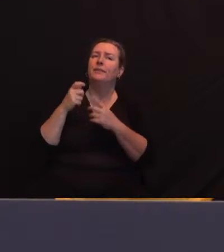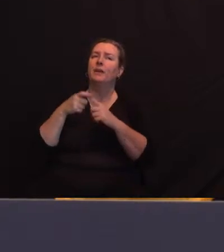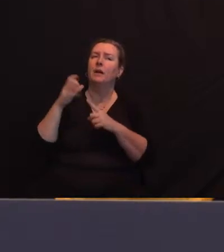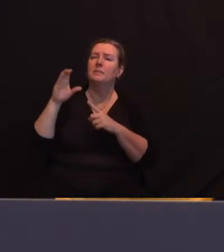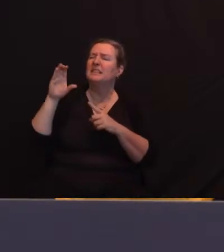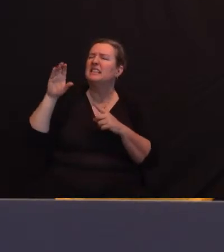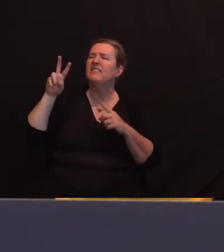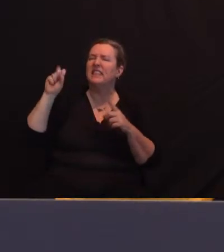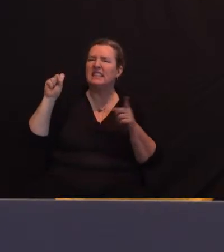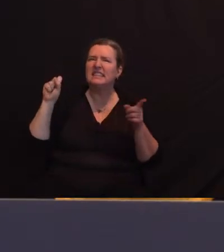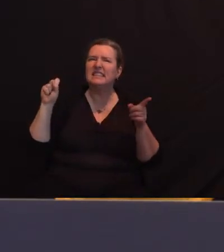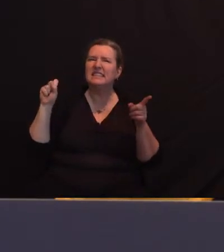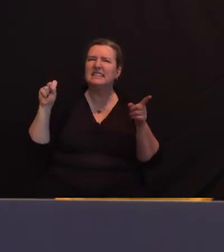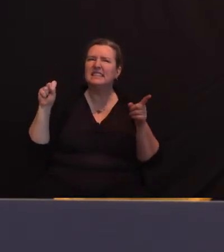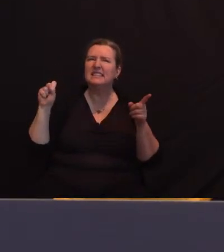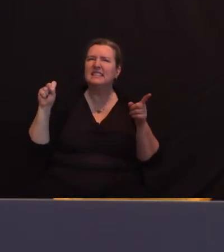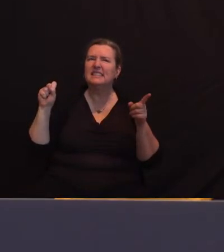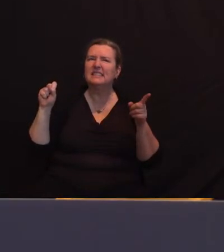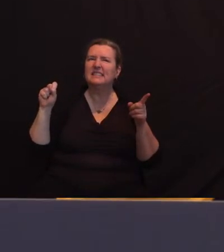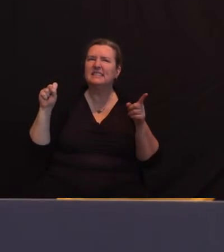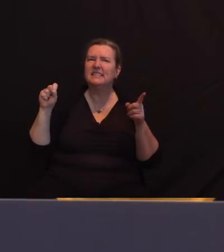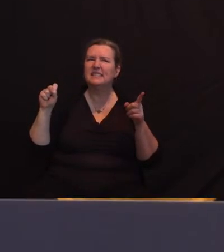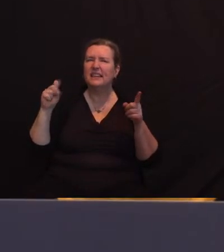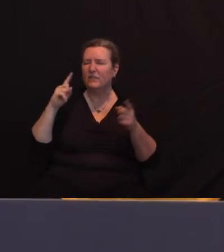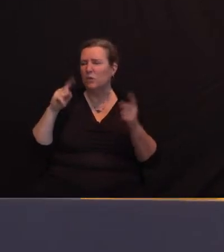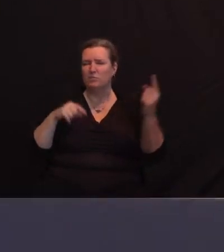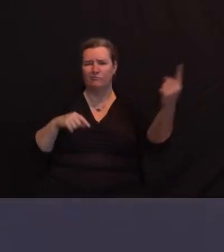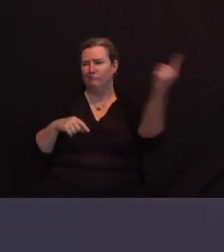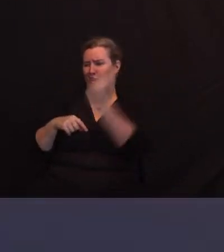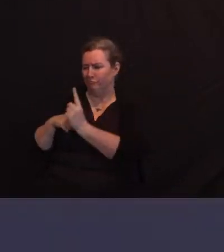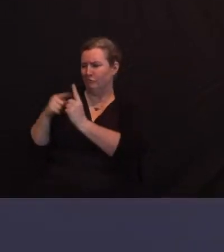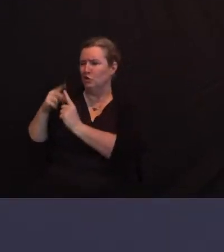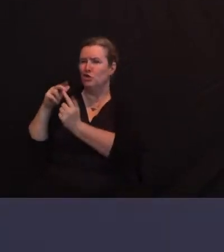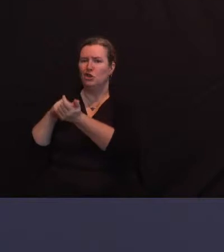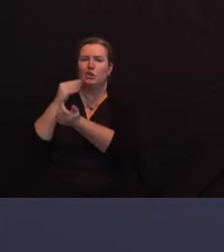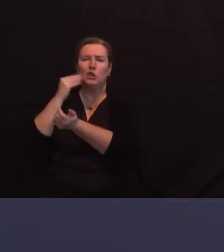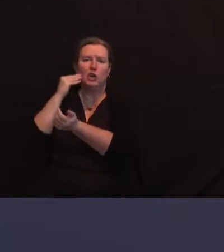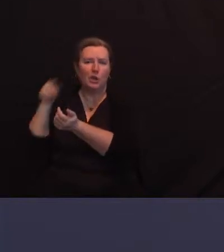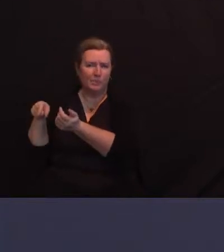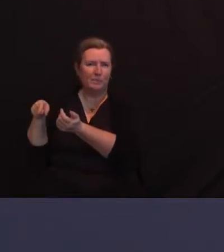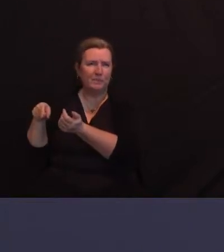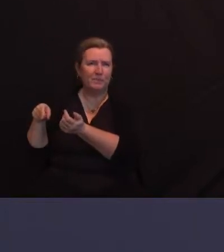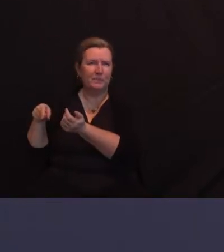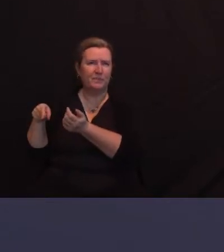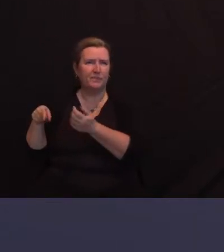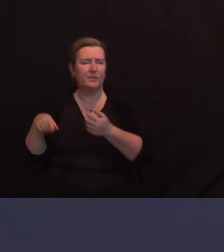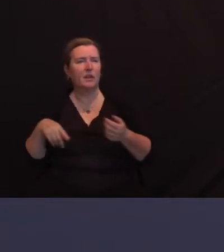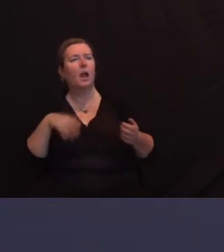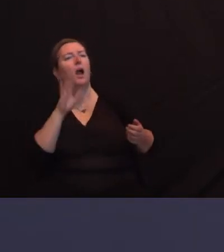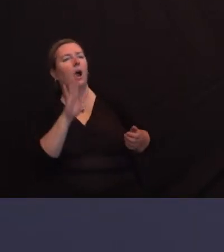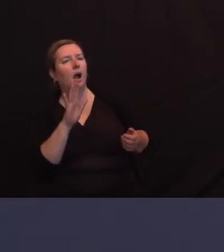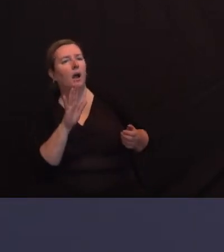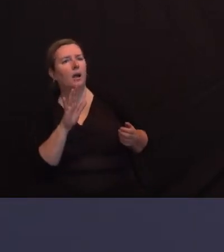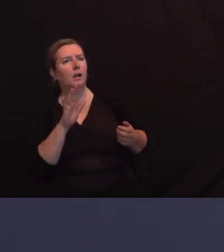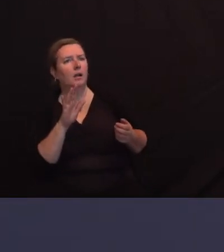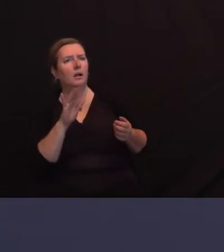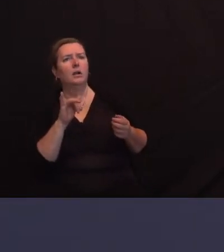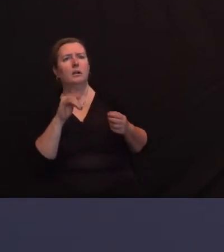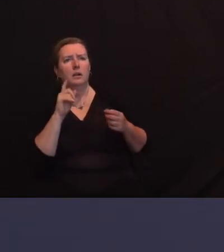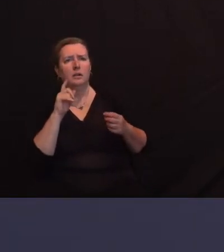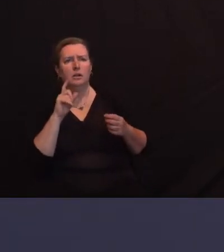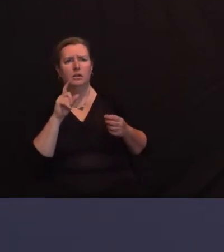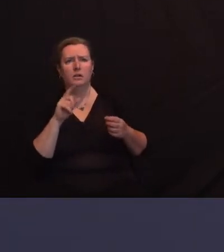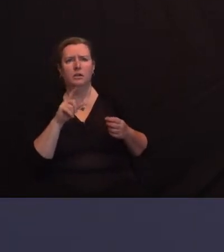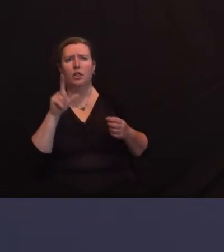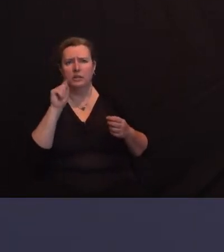in the early days, and anything on testing for kids under 18. Sure. For long-term care, we'll be working with the owners and the